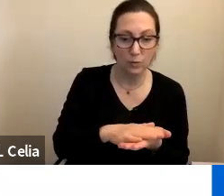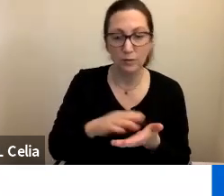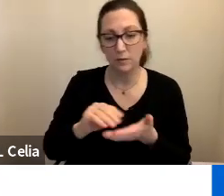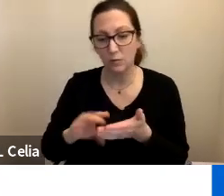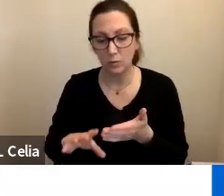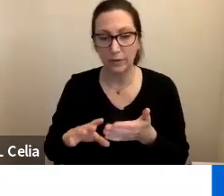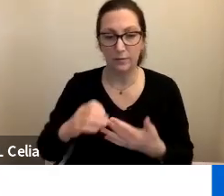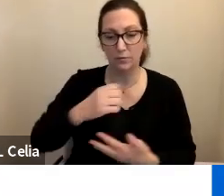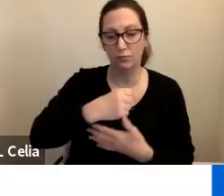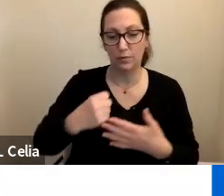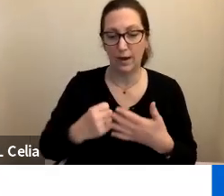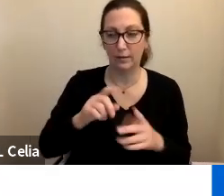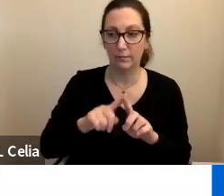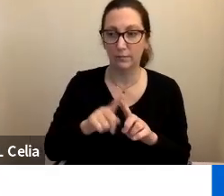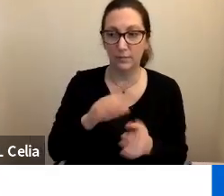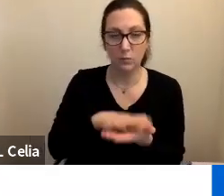schools. This first slide